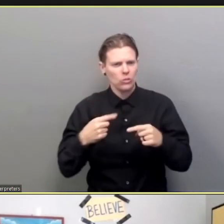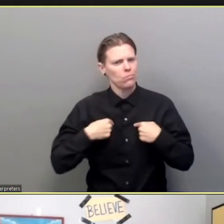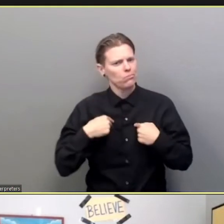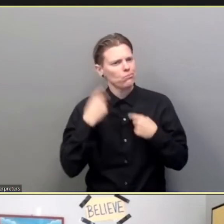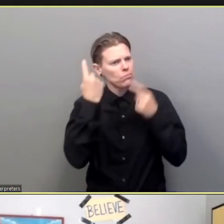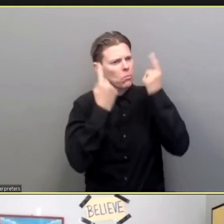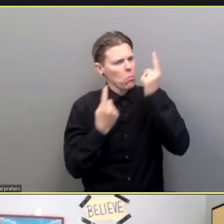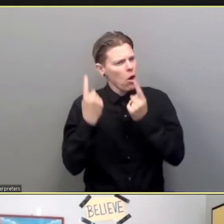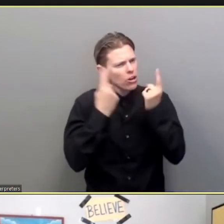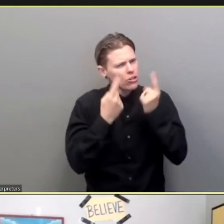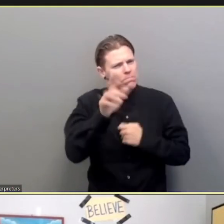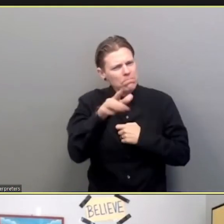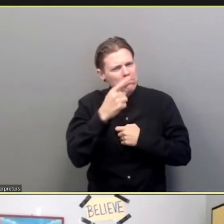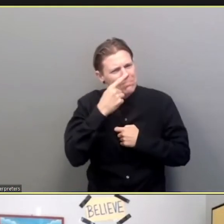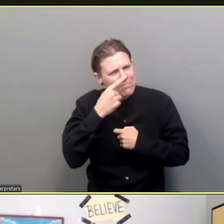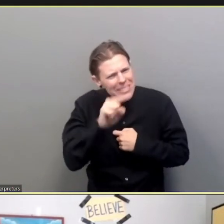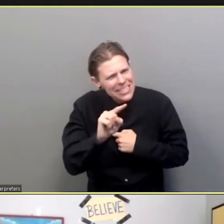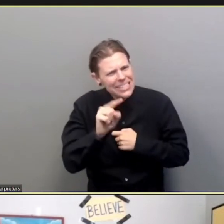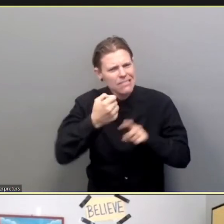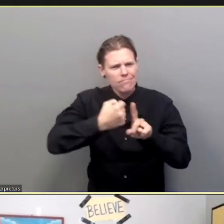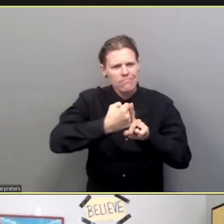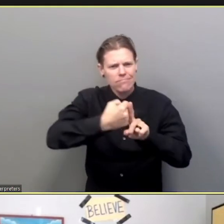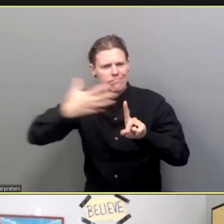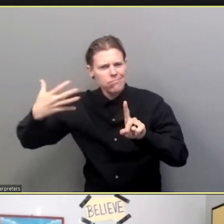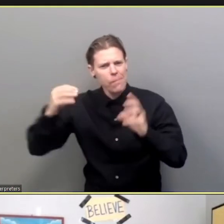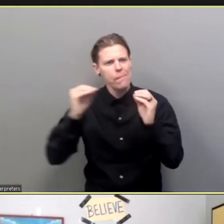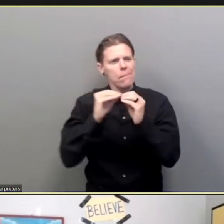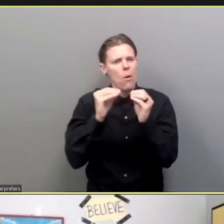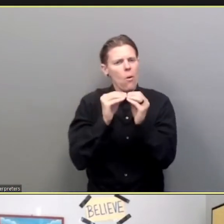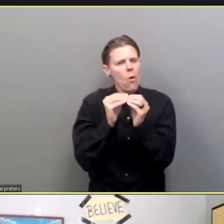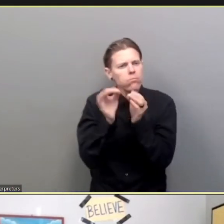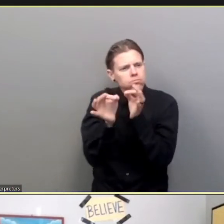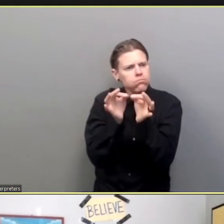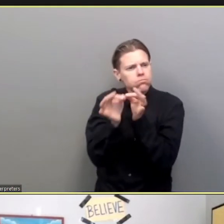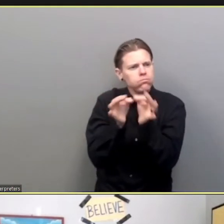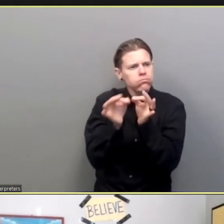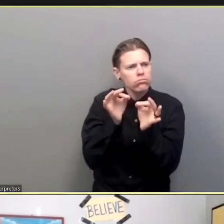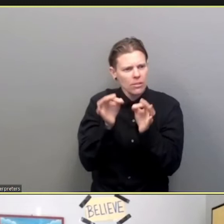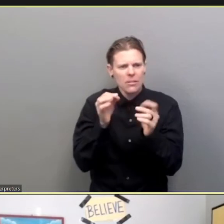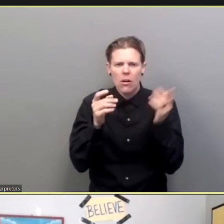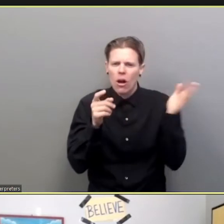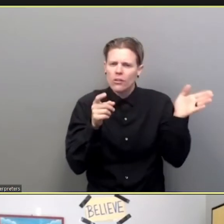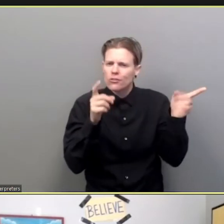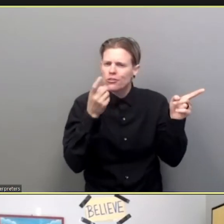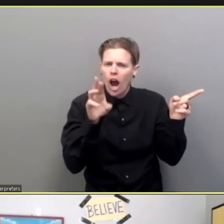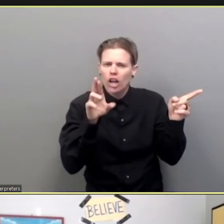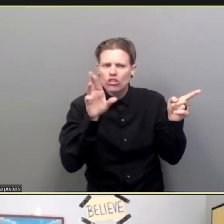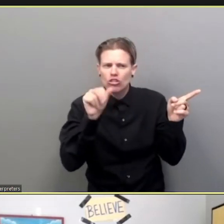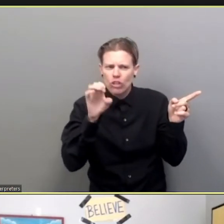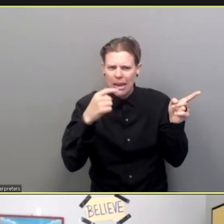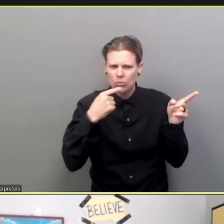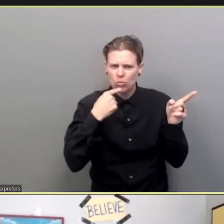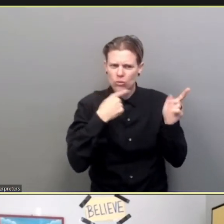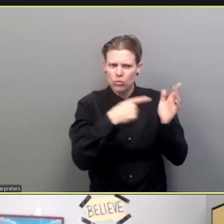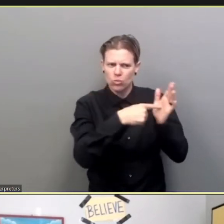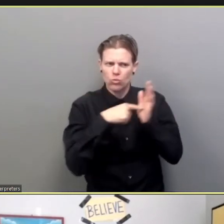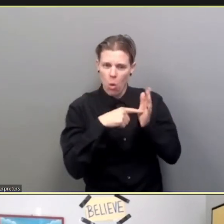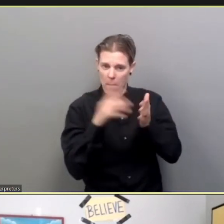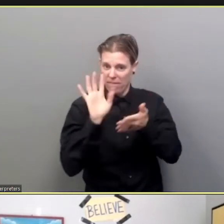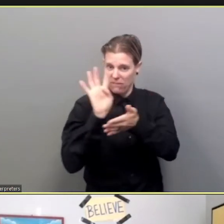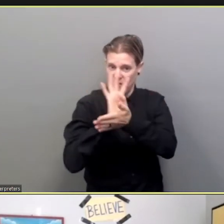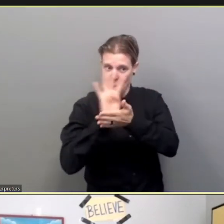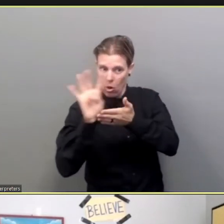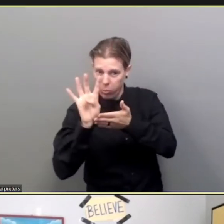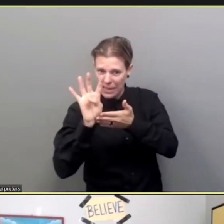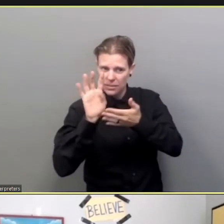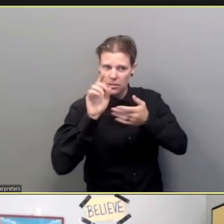bit. Dr. Schrace, you showed the percentage in the past 4 weeks of cases among the